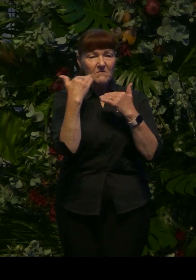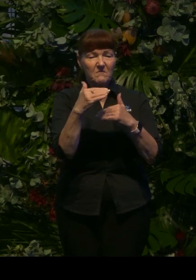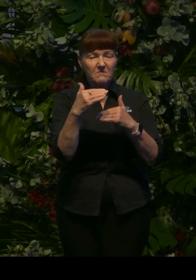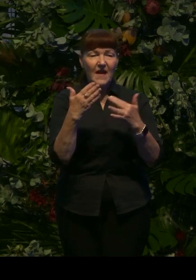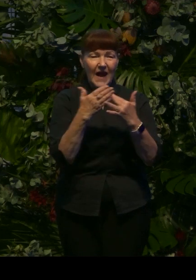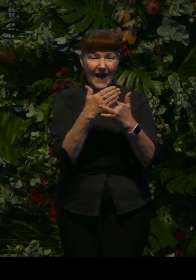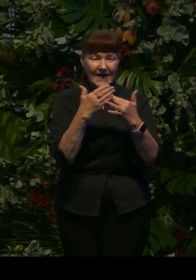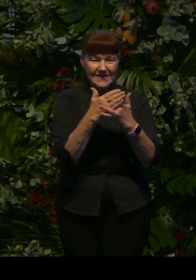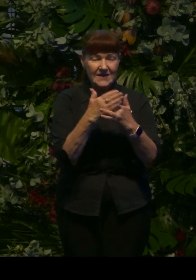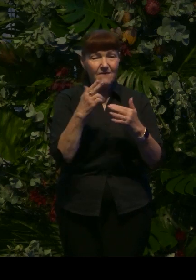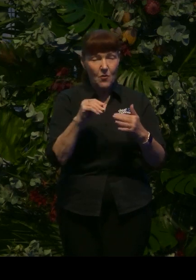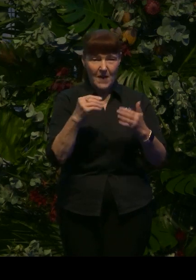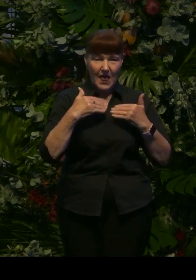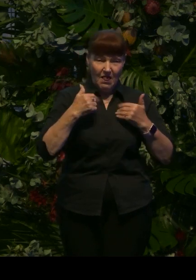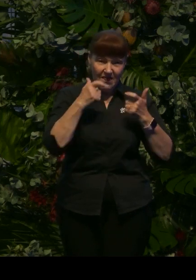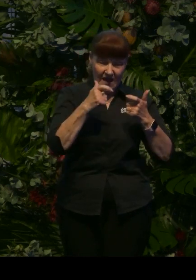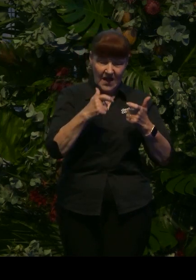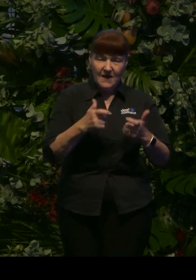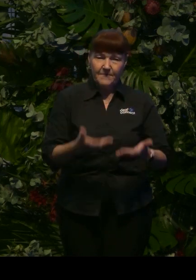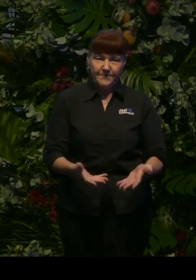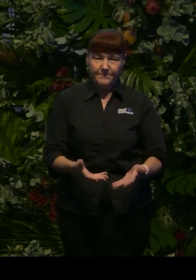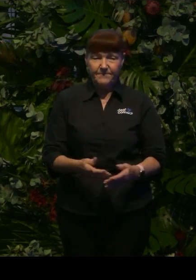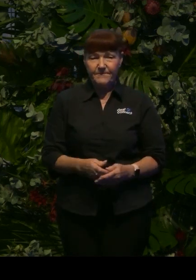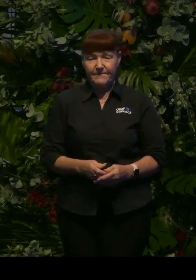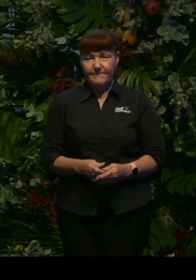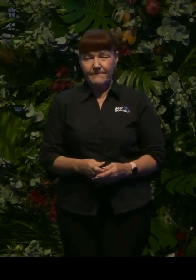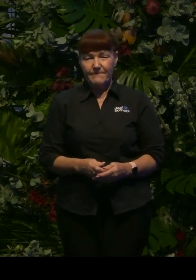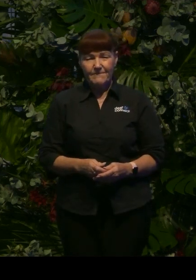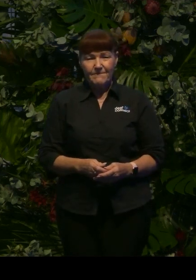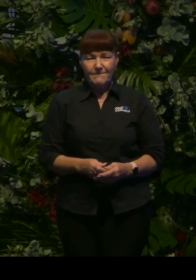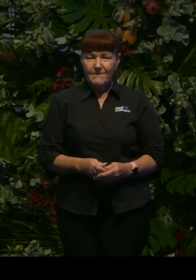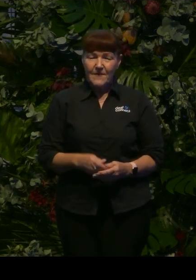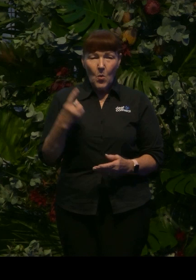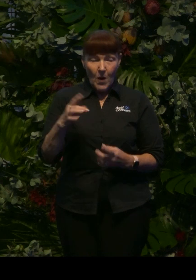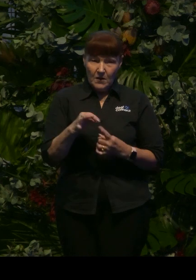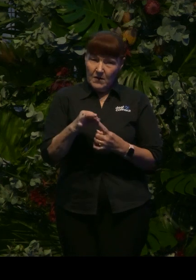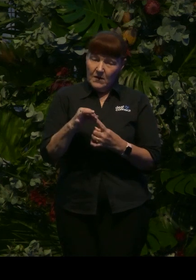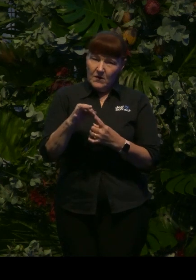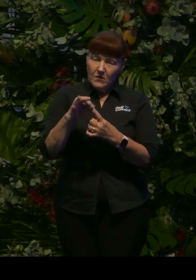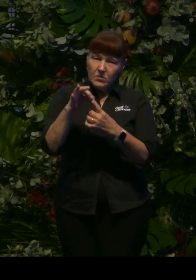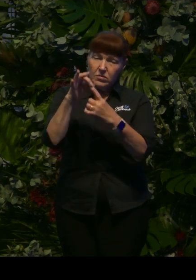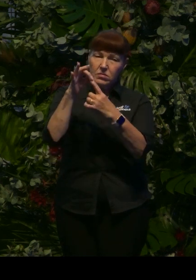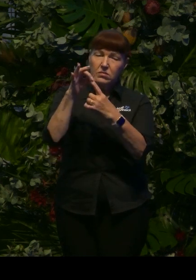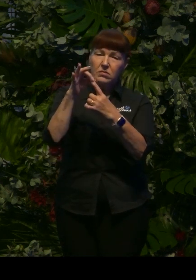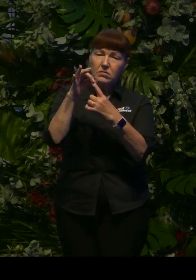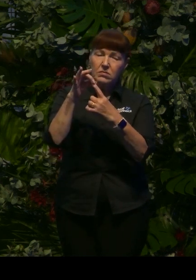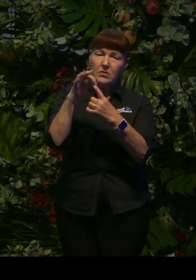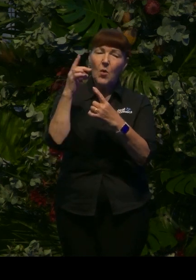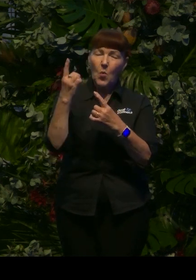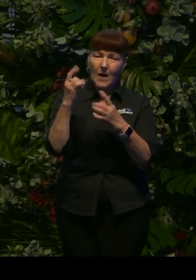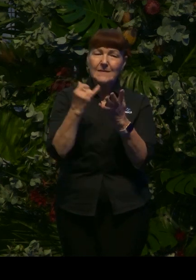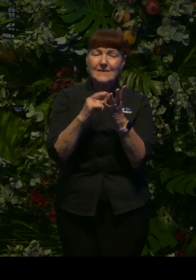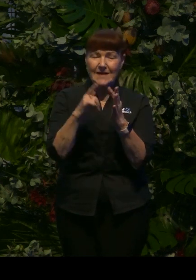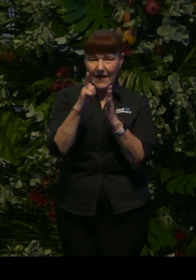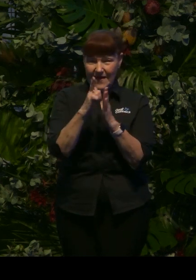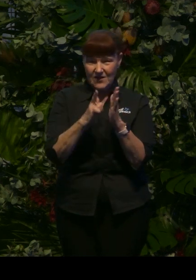to gender-affirming health care. One of the most notable trends in the anti-LGBTQIA+ state